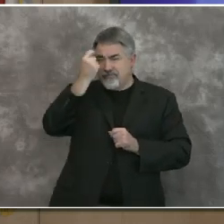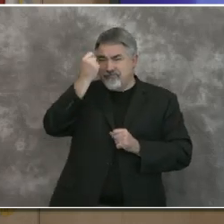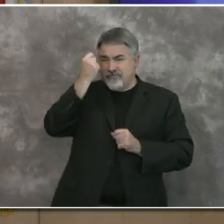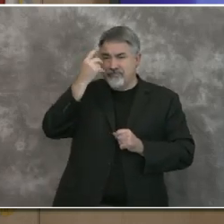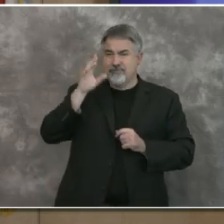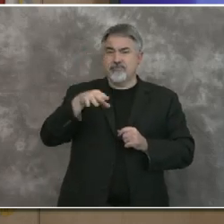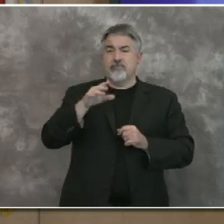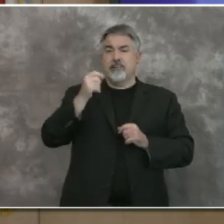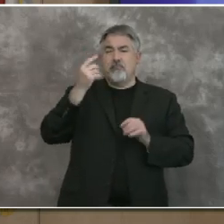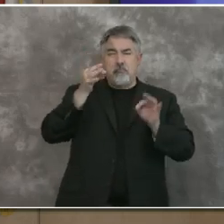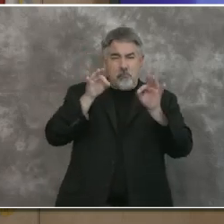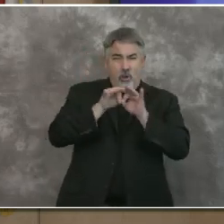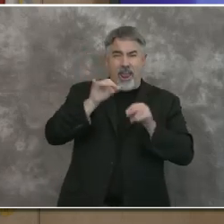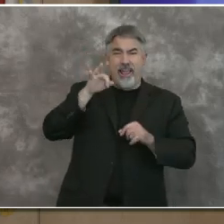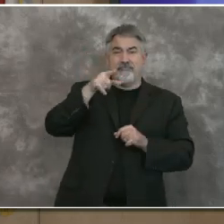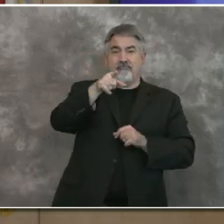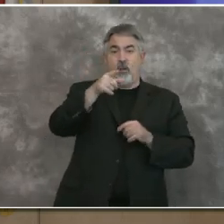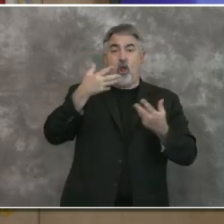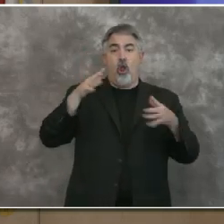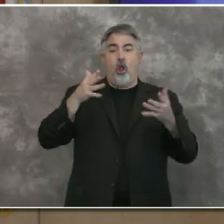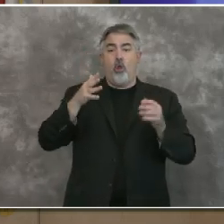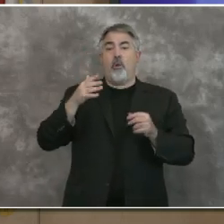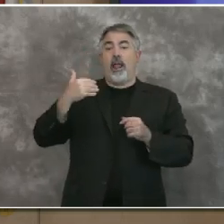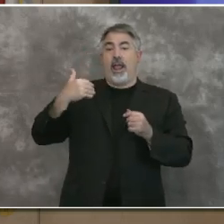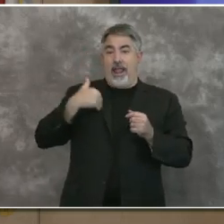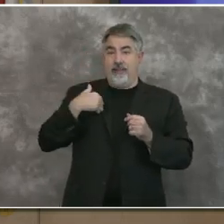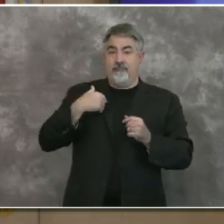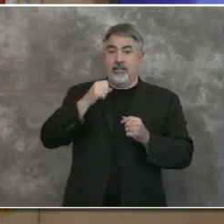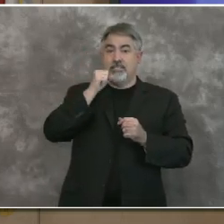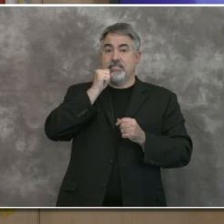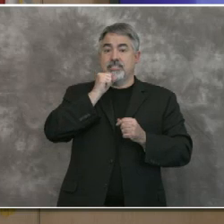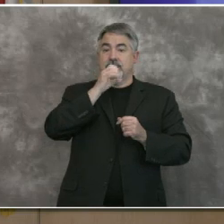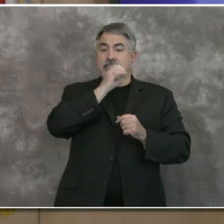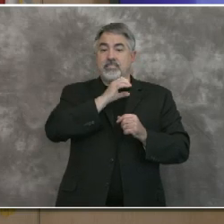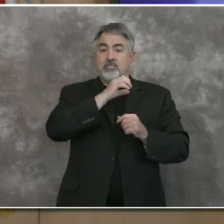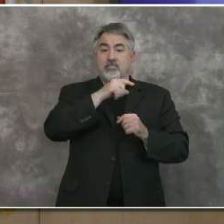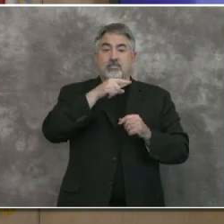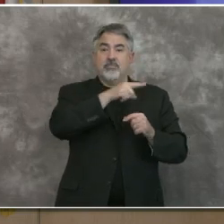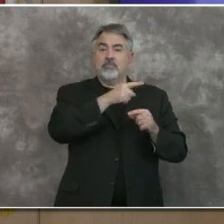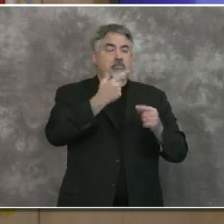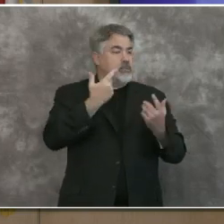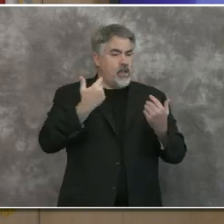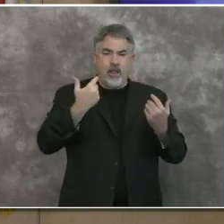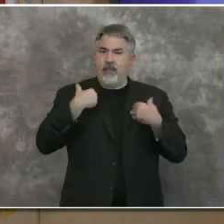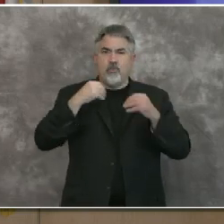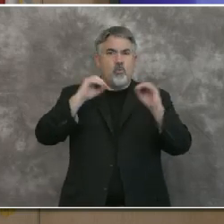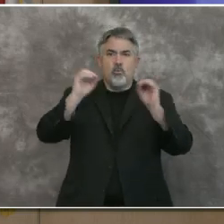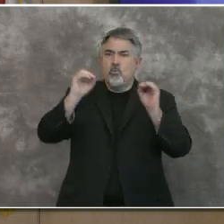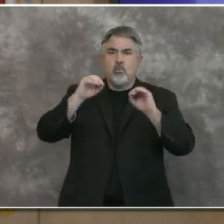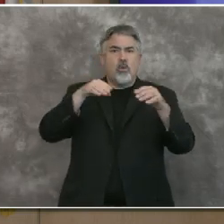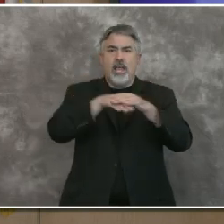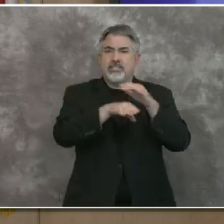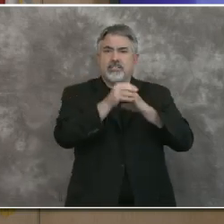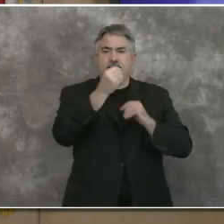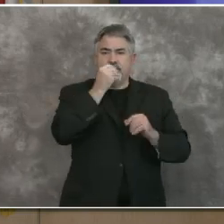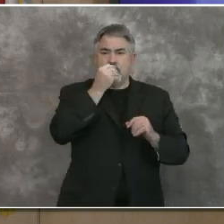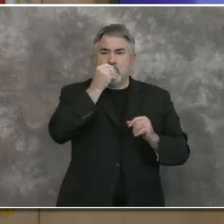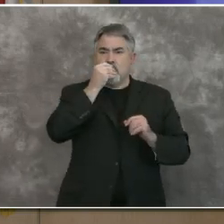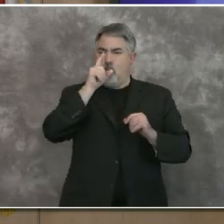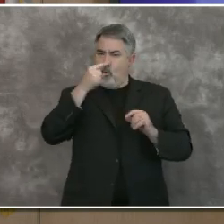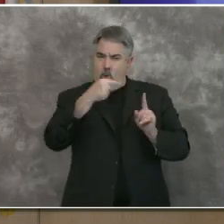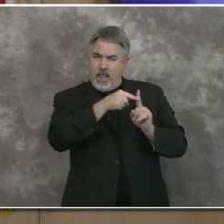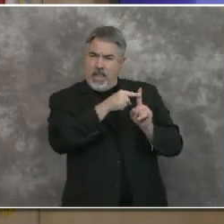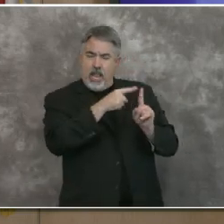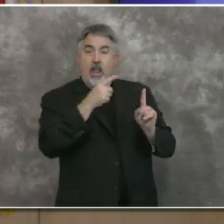for seniors who are not currently able to access other feeding programs. And so this program is only available for seniors who are